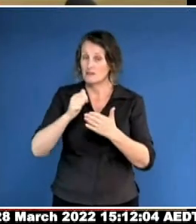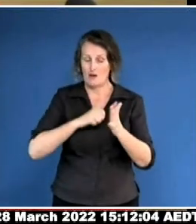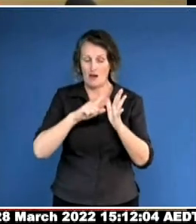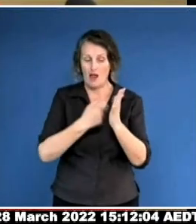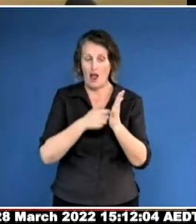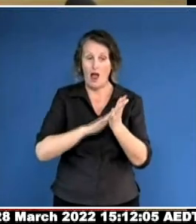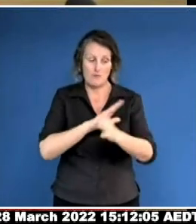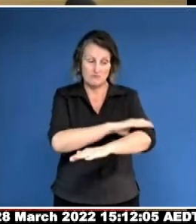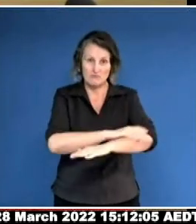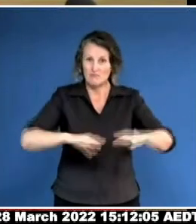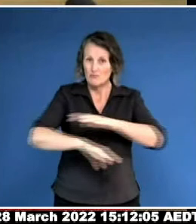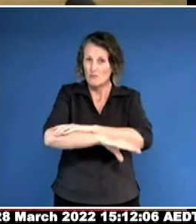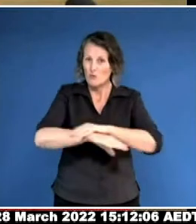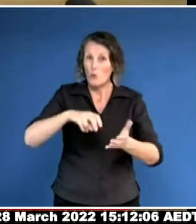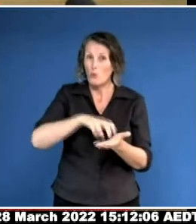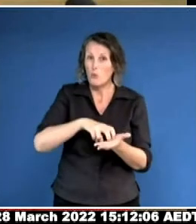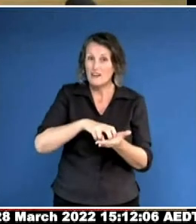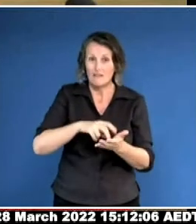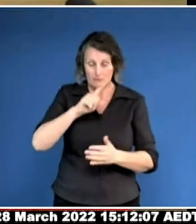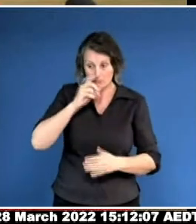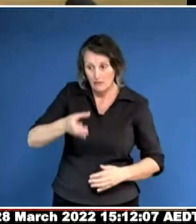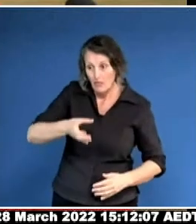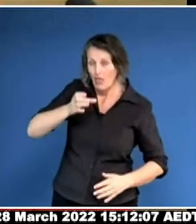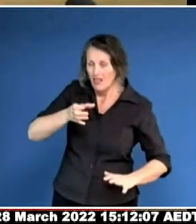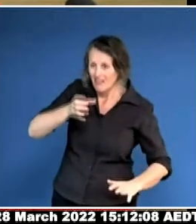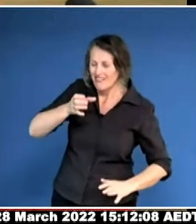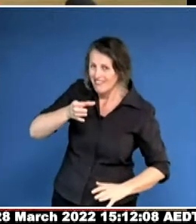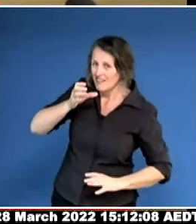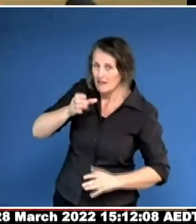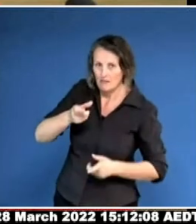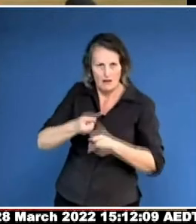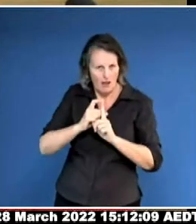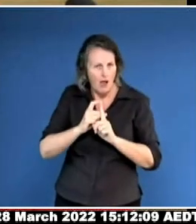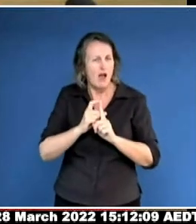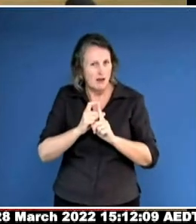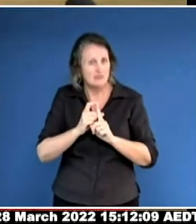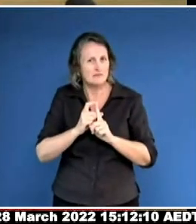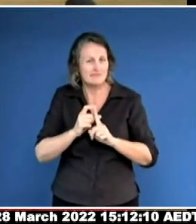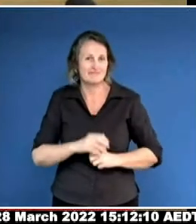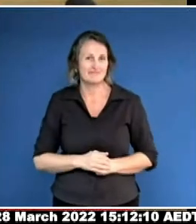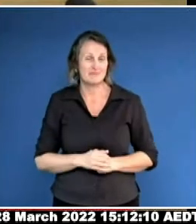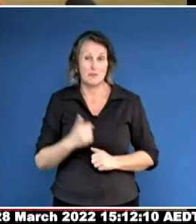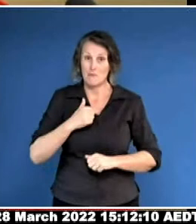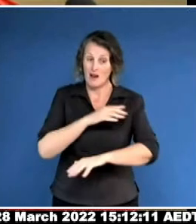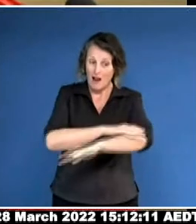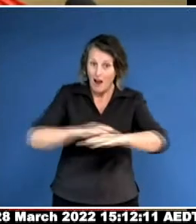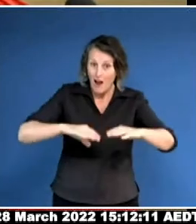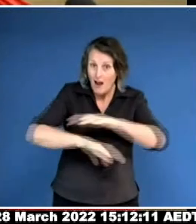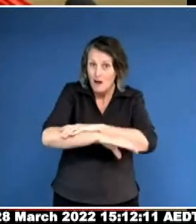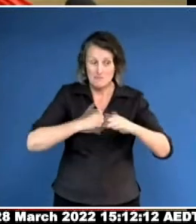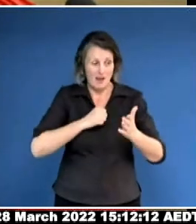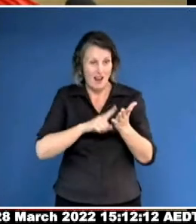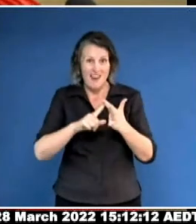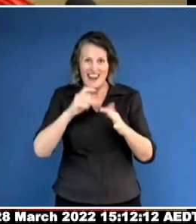me lift a drink to my mouth. As my arms and legs weakened, I developed unusual techniques to perform daily